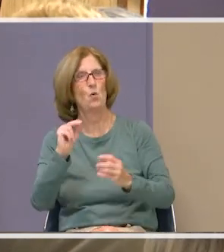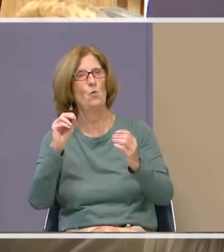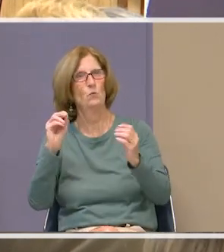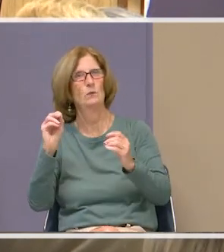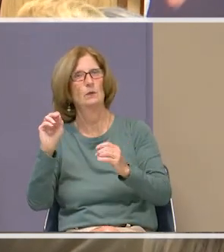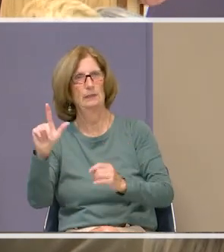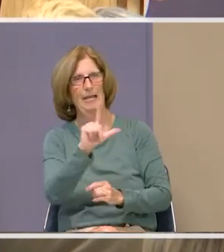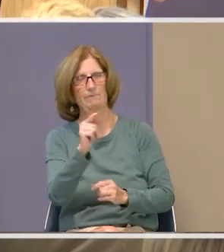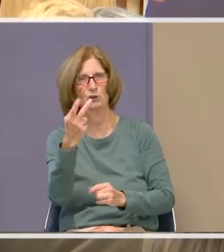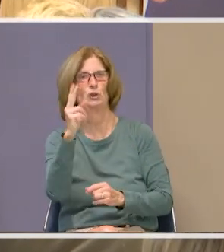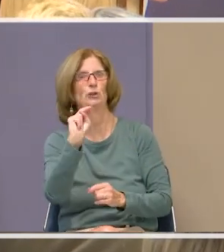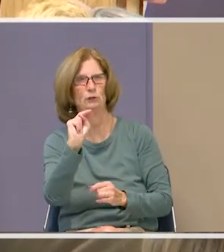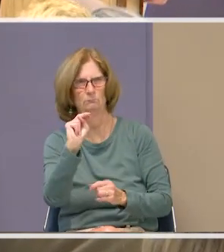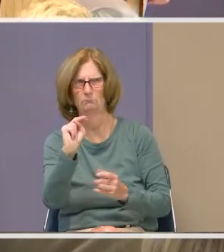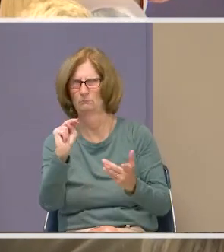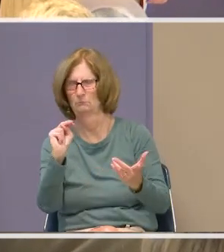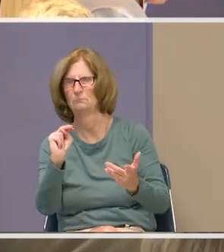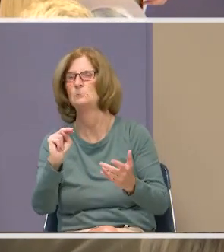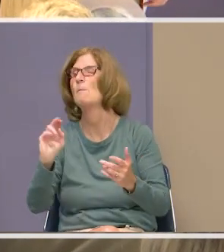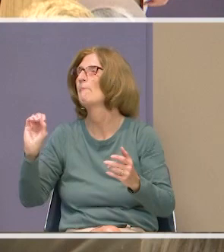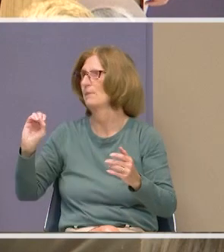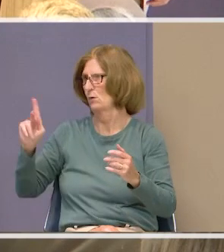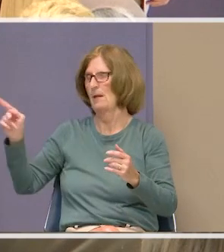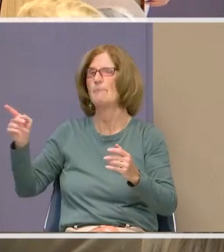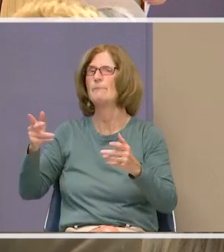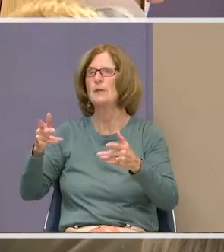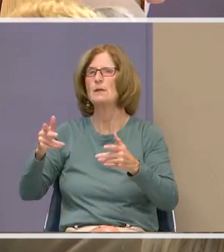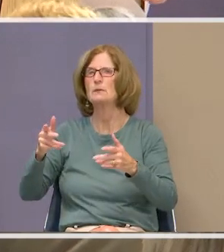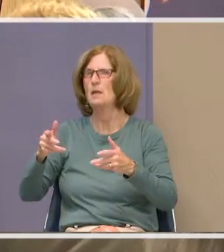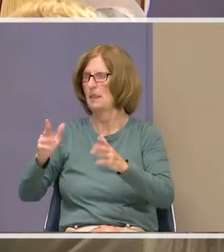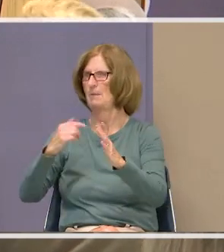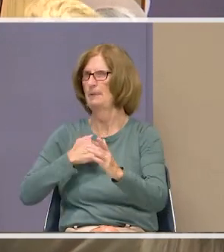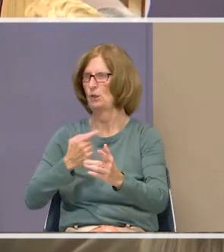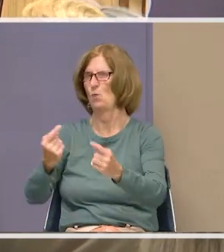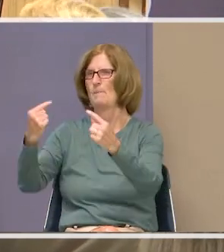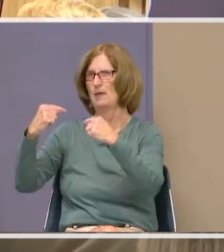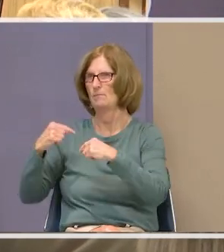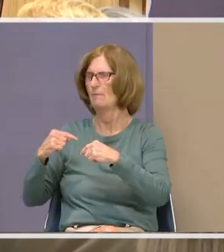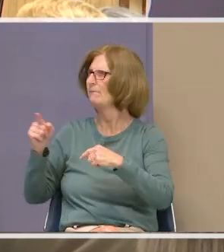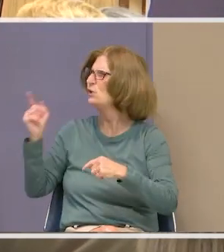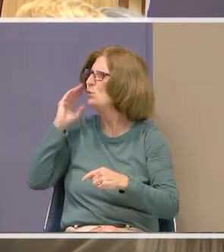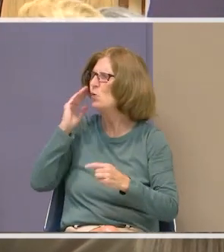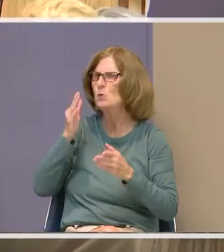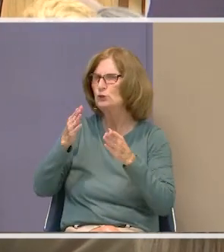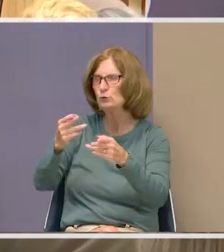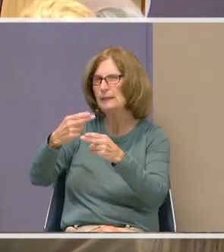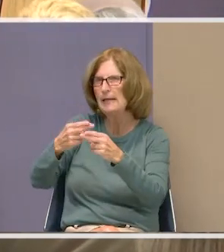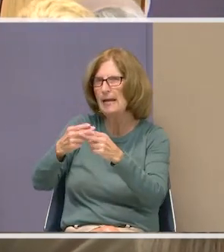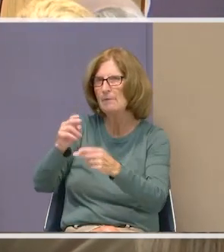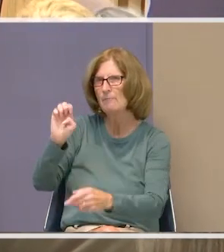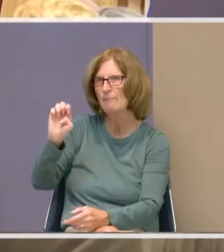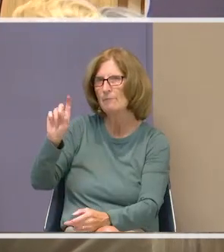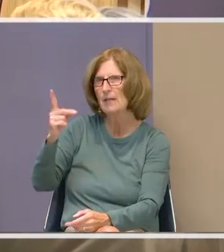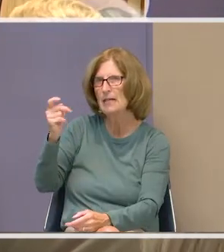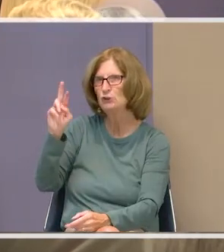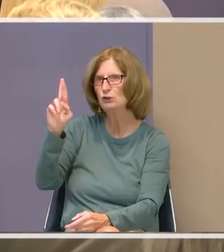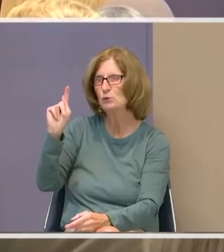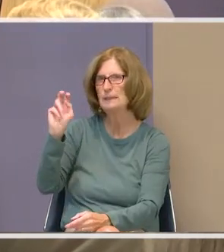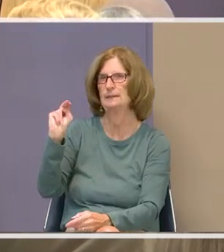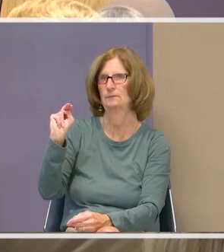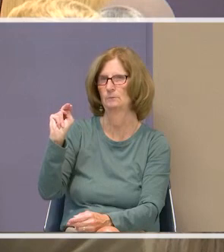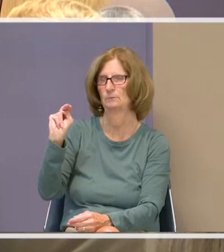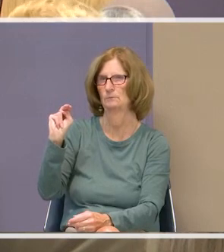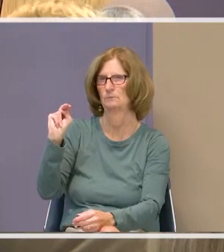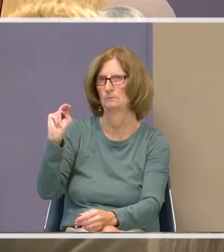I hear you. Let me make sure, let me go back and look, make sure there's a reason. Do you know Edgerton? I can Edgerton is a